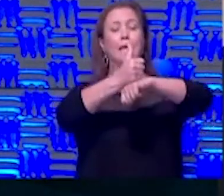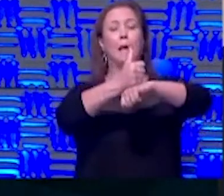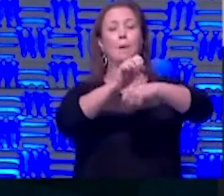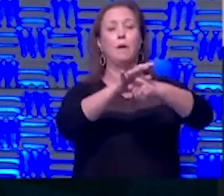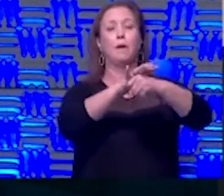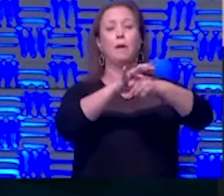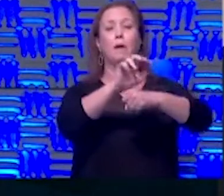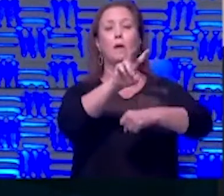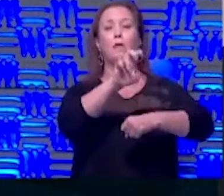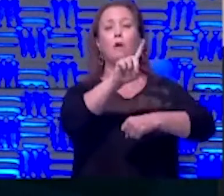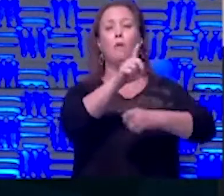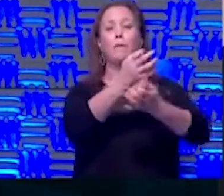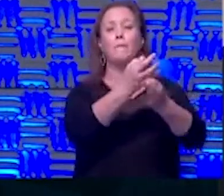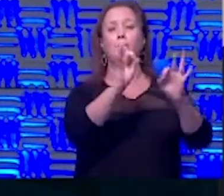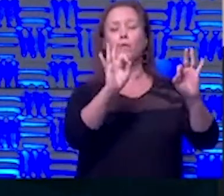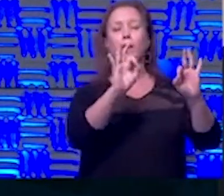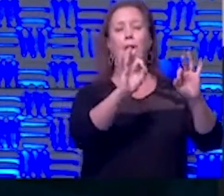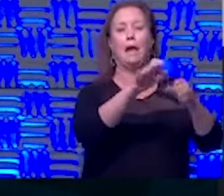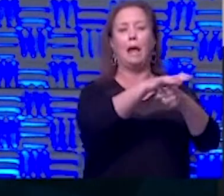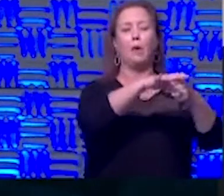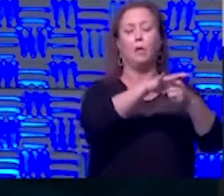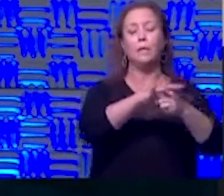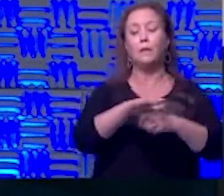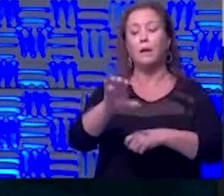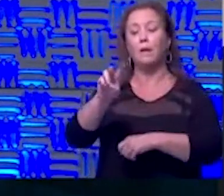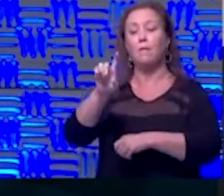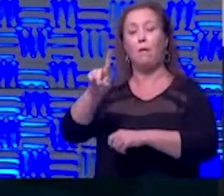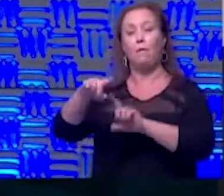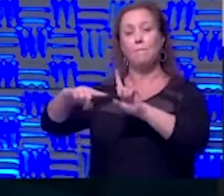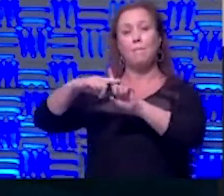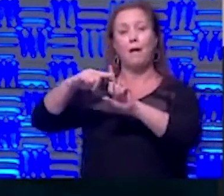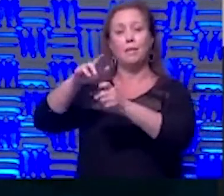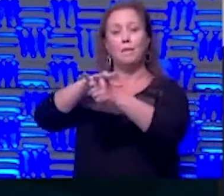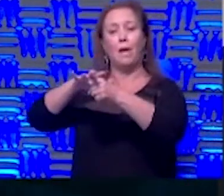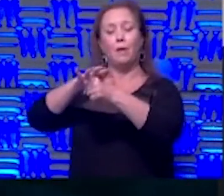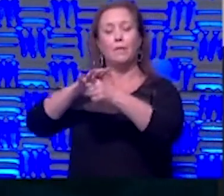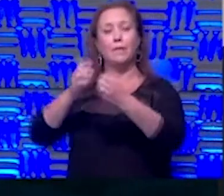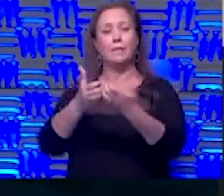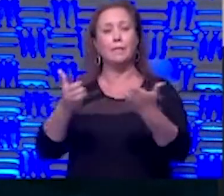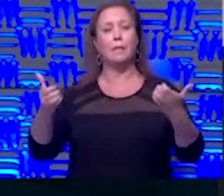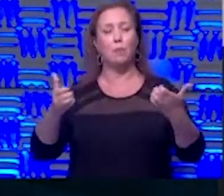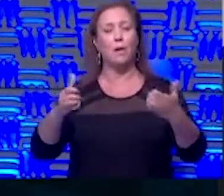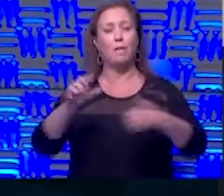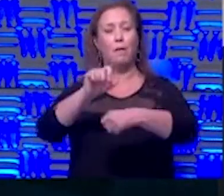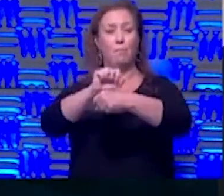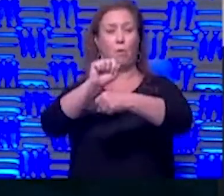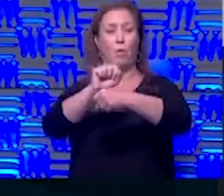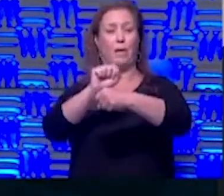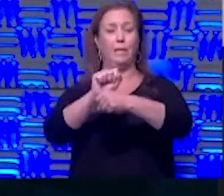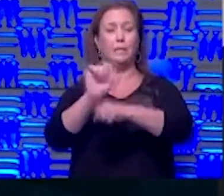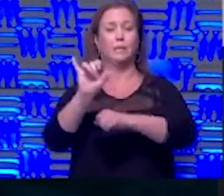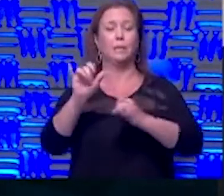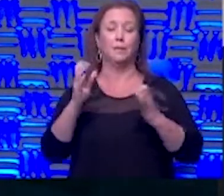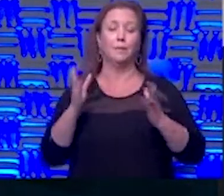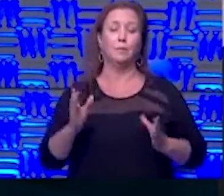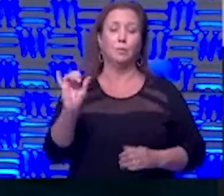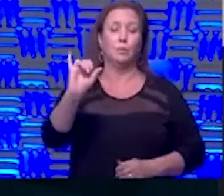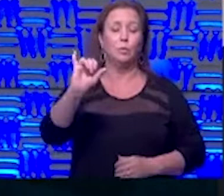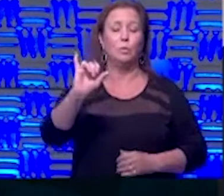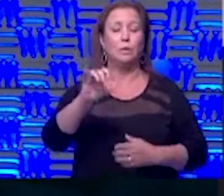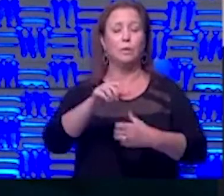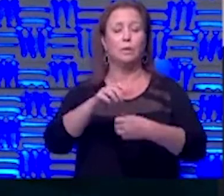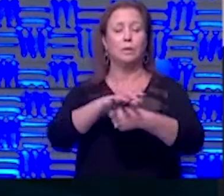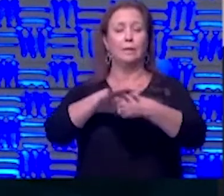and COVID-positive neighborhoods, and then segregating our employees in areas that don't